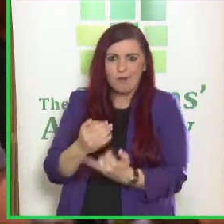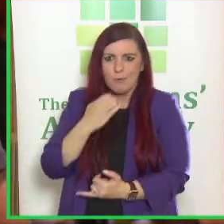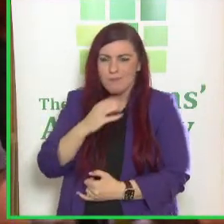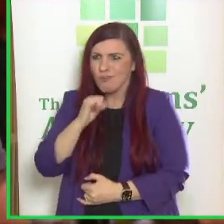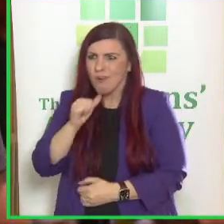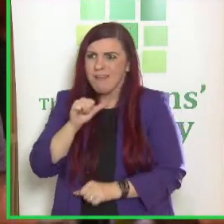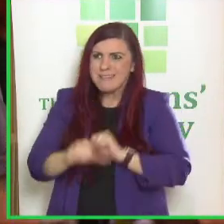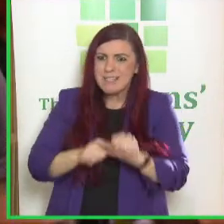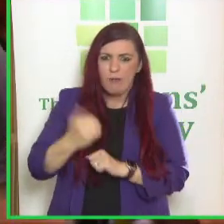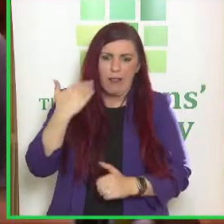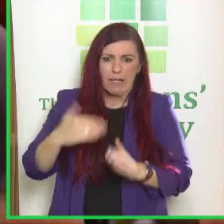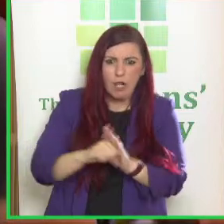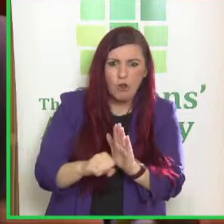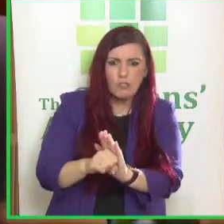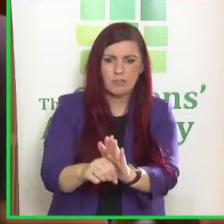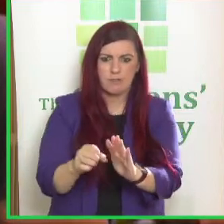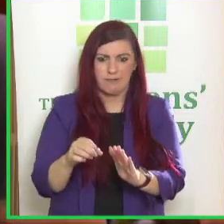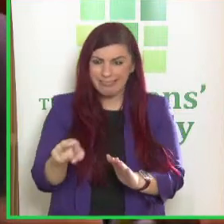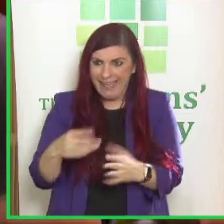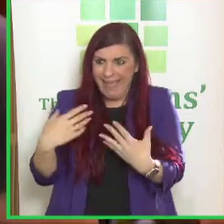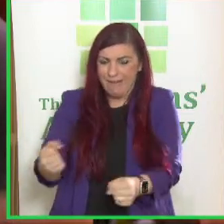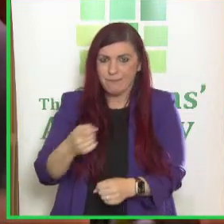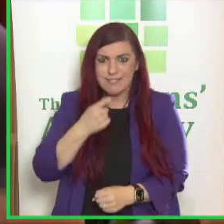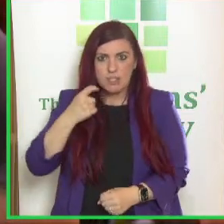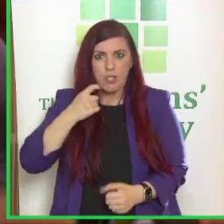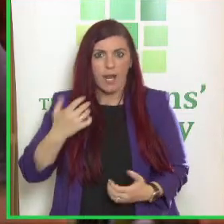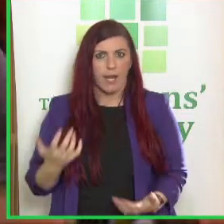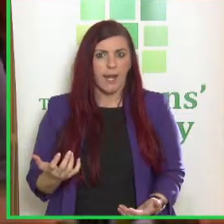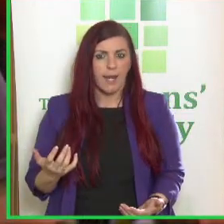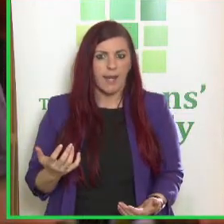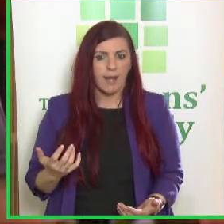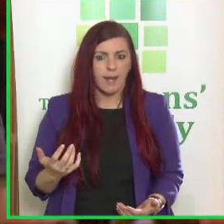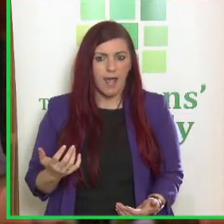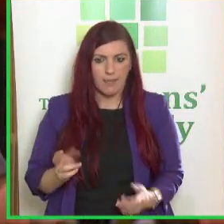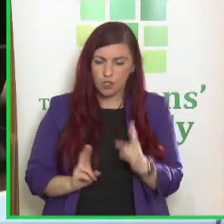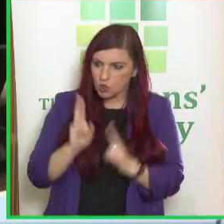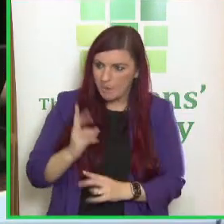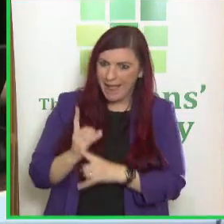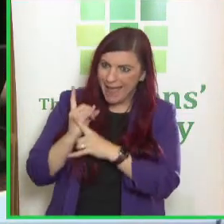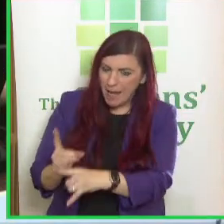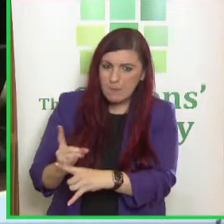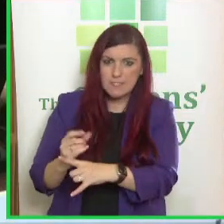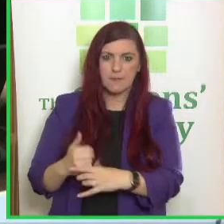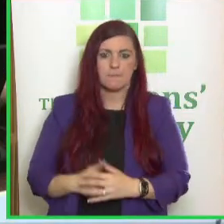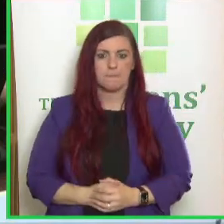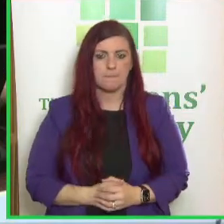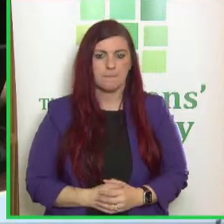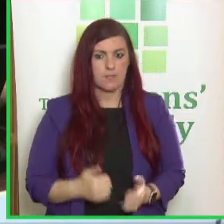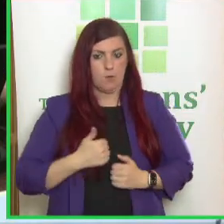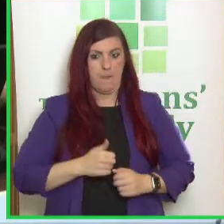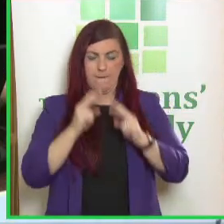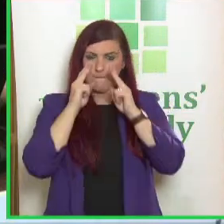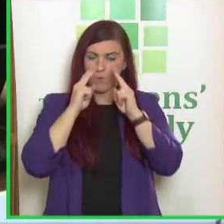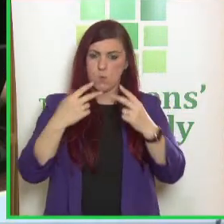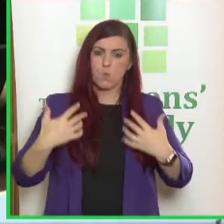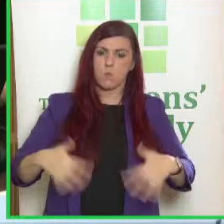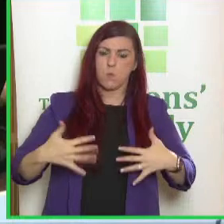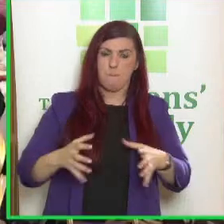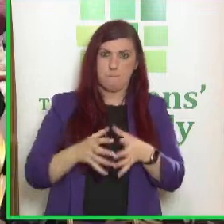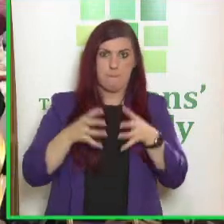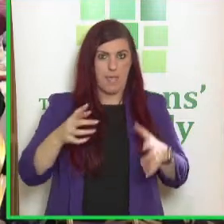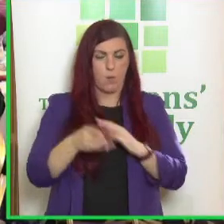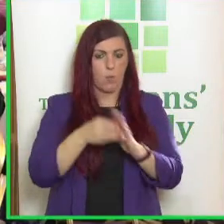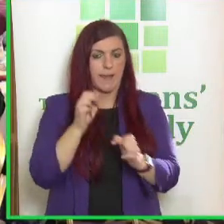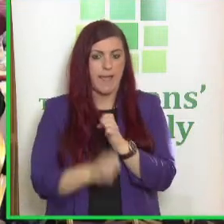killers or terrorists. They're suffering an addiction, and it should be helped. In my view, this is a very momentous